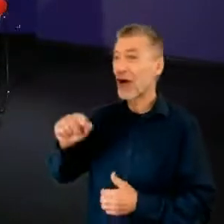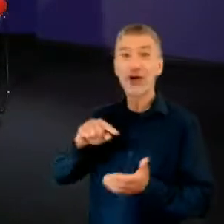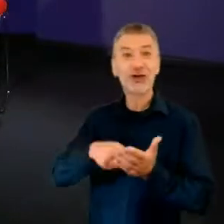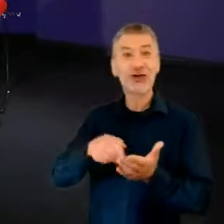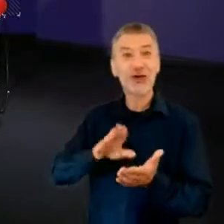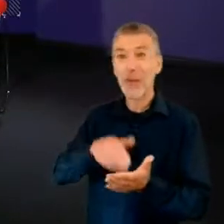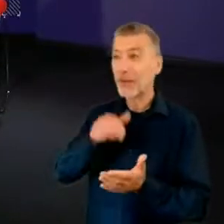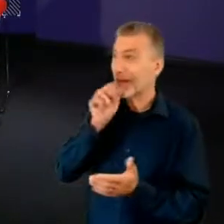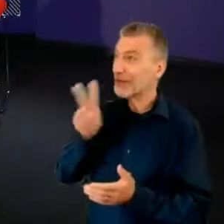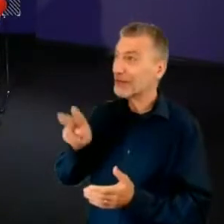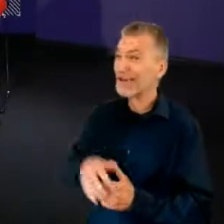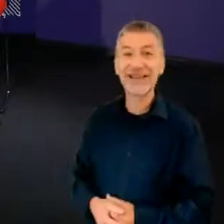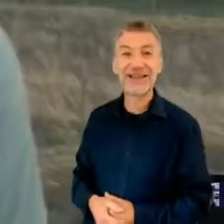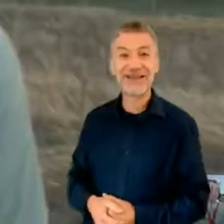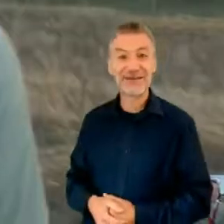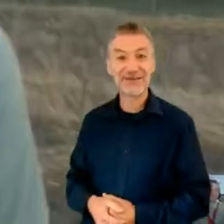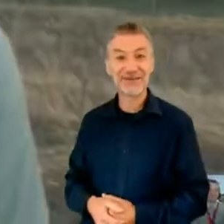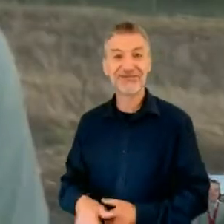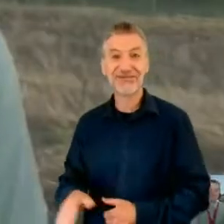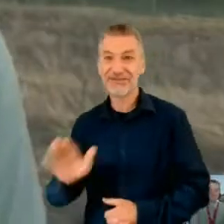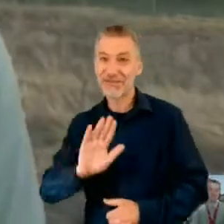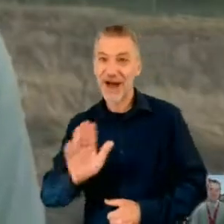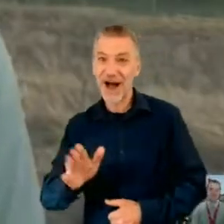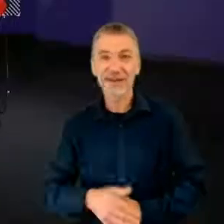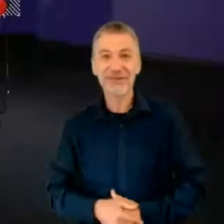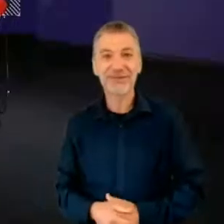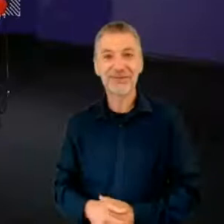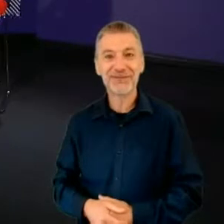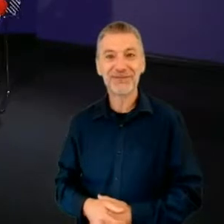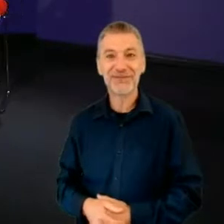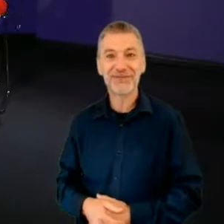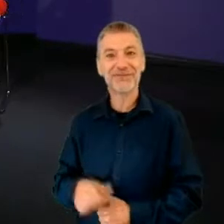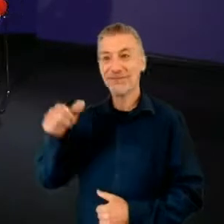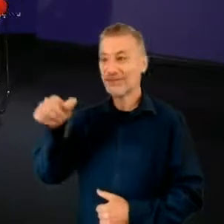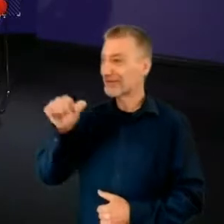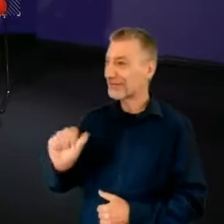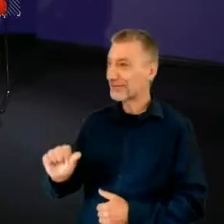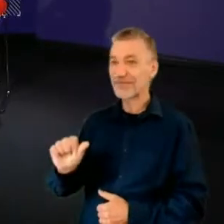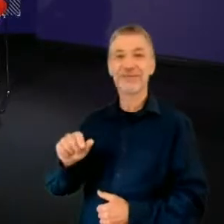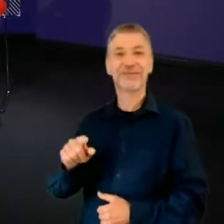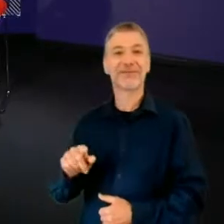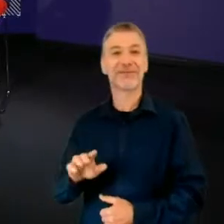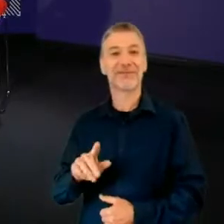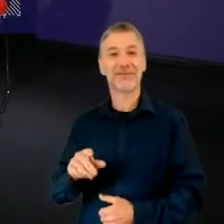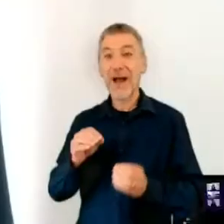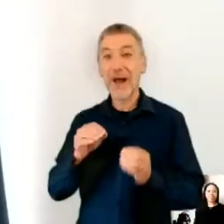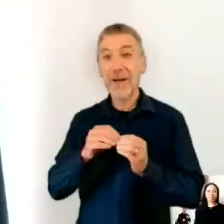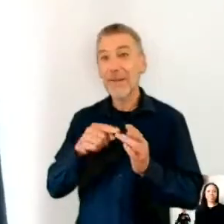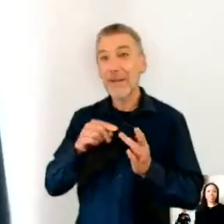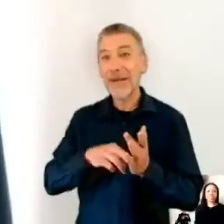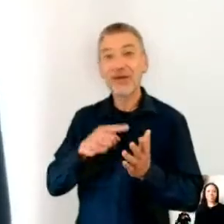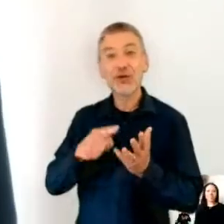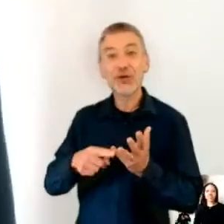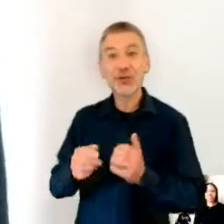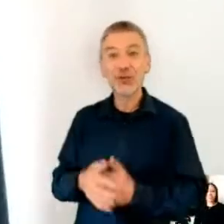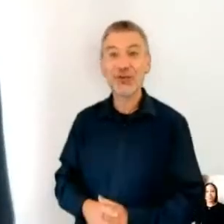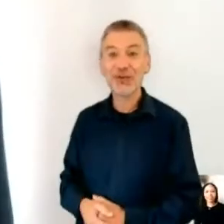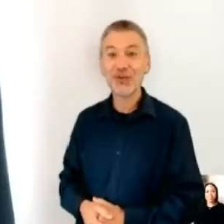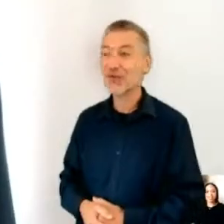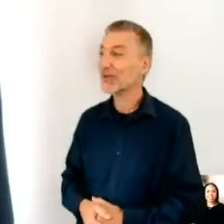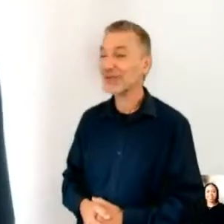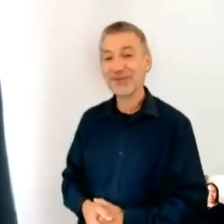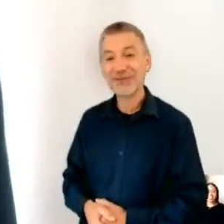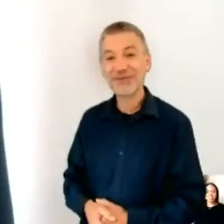you. Hi, Fayon. Hi. And of course, hello, Binti, how are you doing? Hello, good, thank you. How are